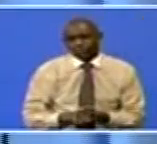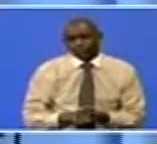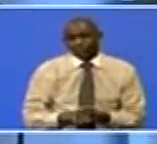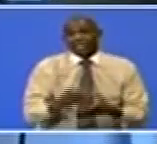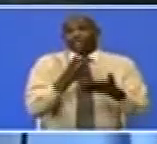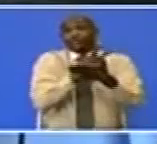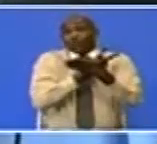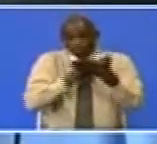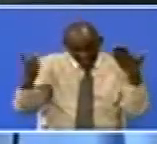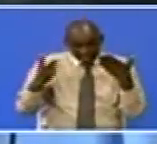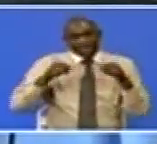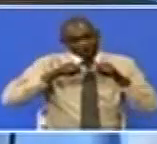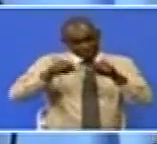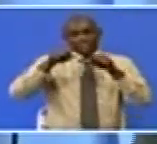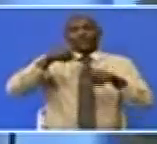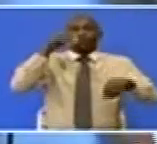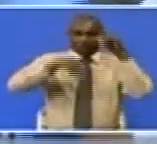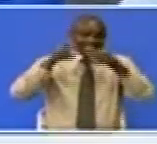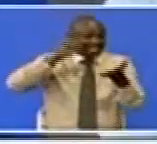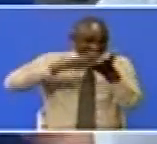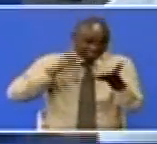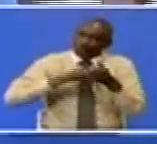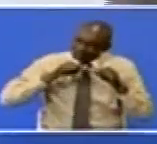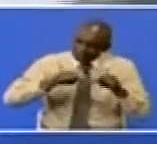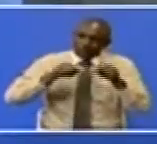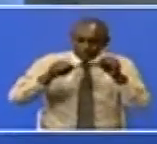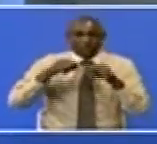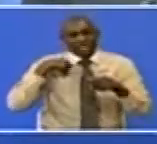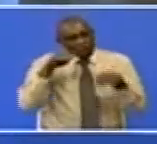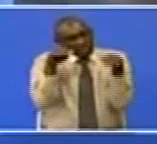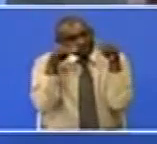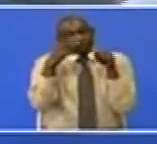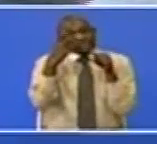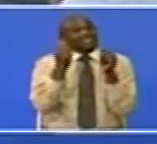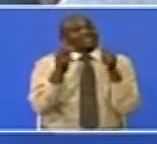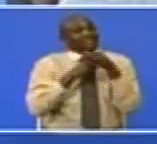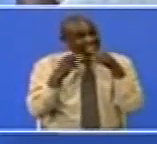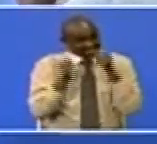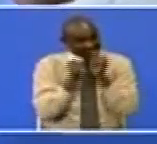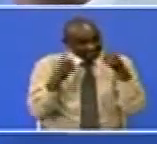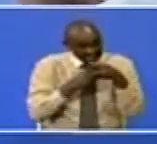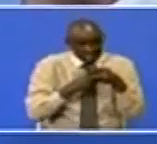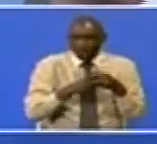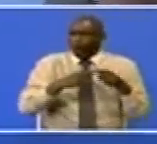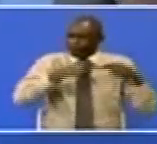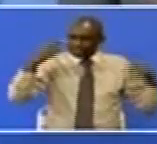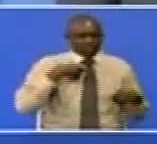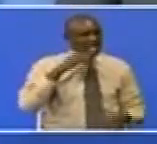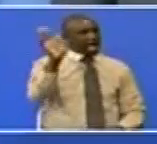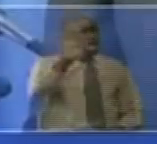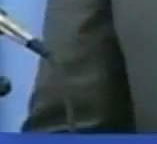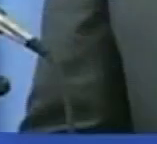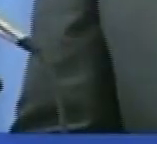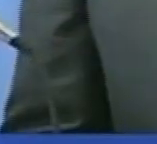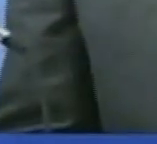2 weeks into the countrywide voter registration exercise ahead of the August 2017 general elections, the opposition is now raising a red flag on